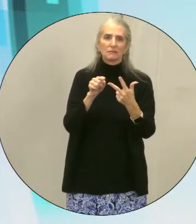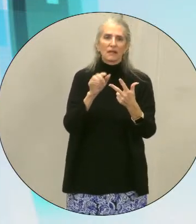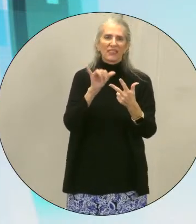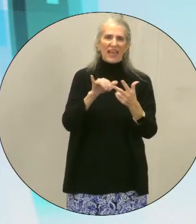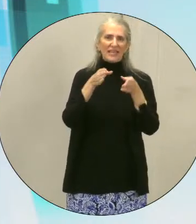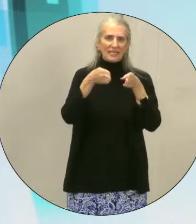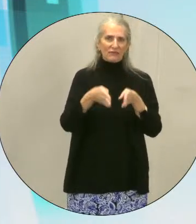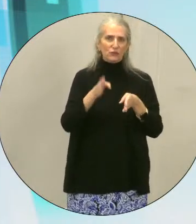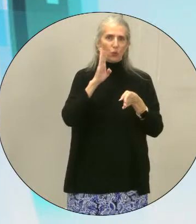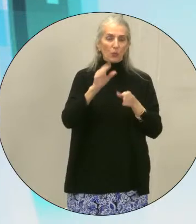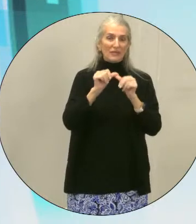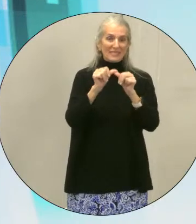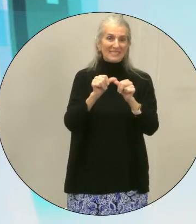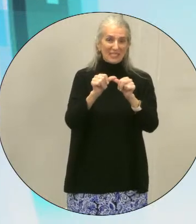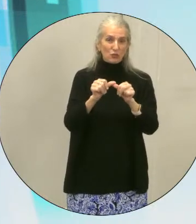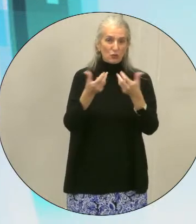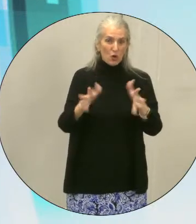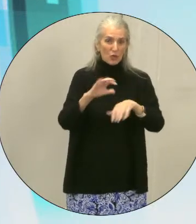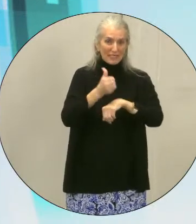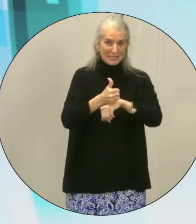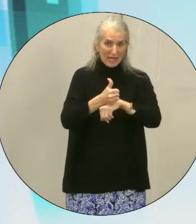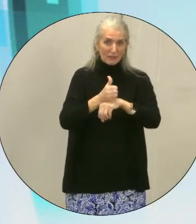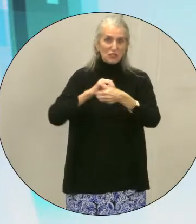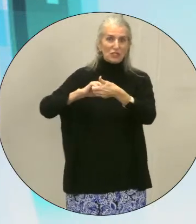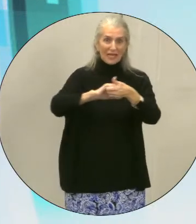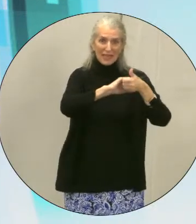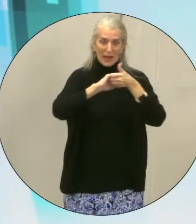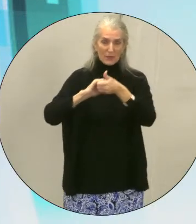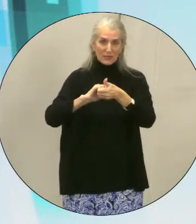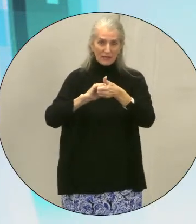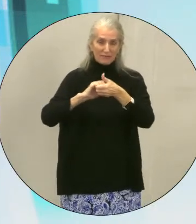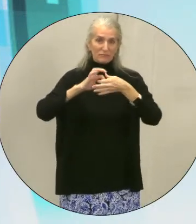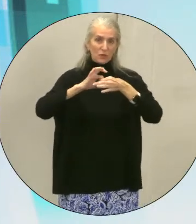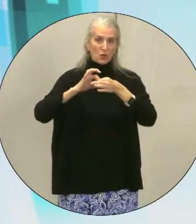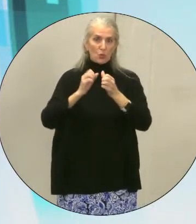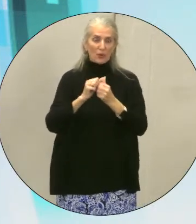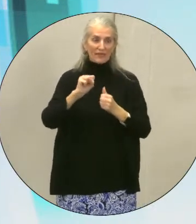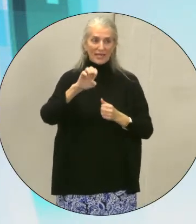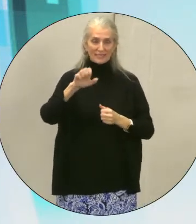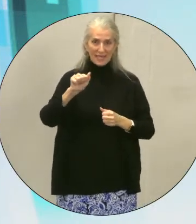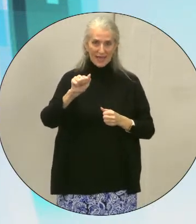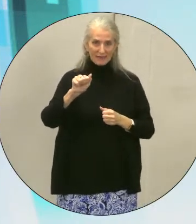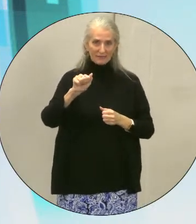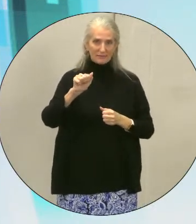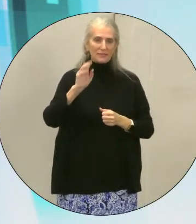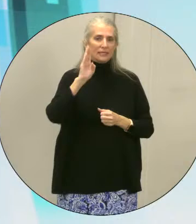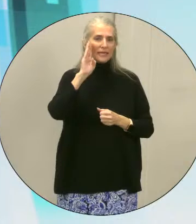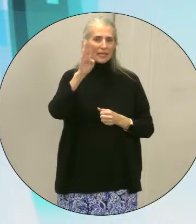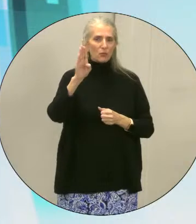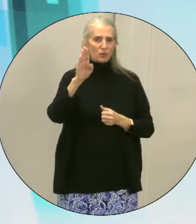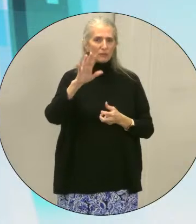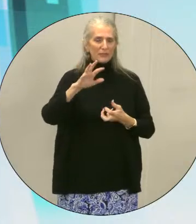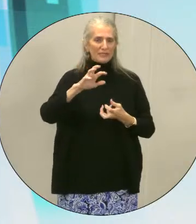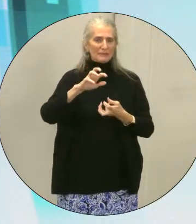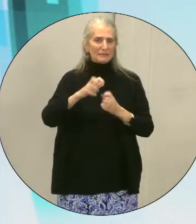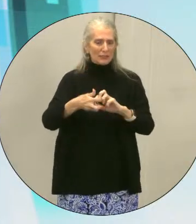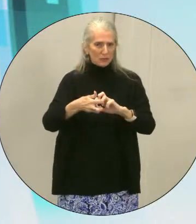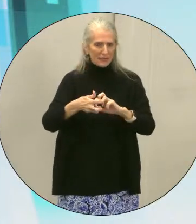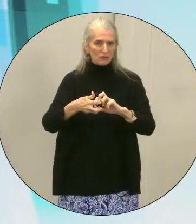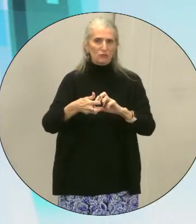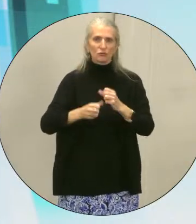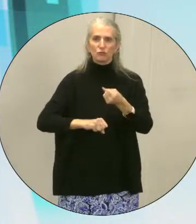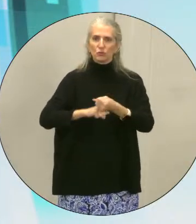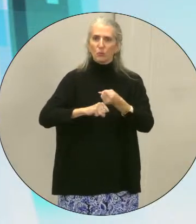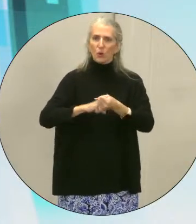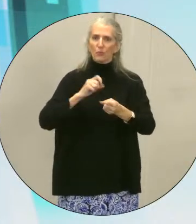already established collaborative relationship with ESEA. It would be detrimental to support professionals if this were to